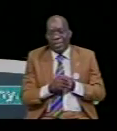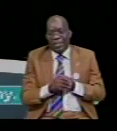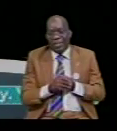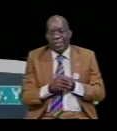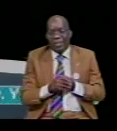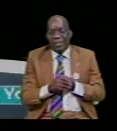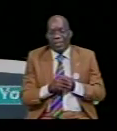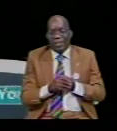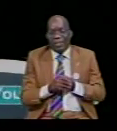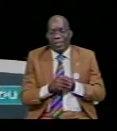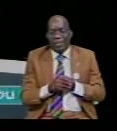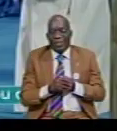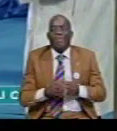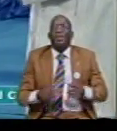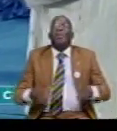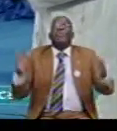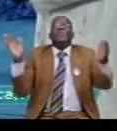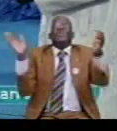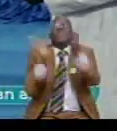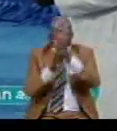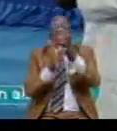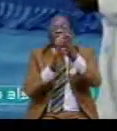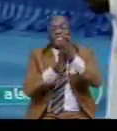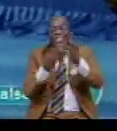Praise the Lord.